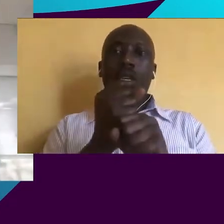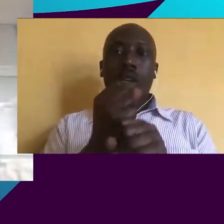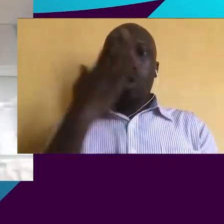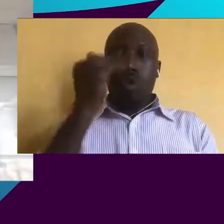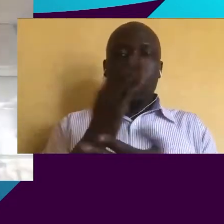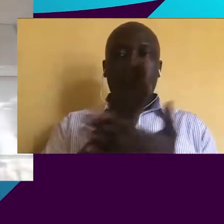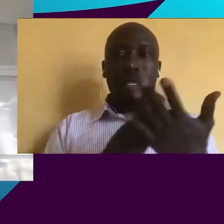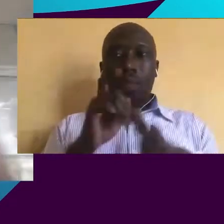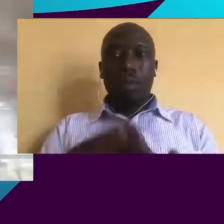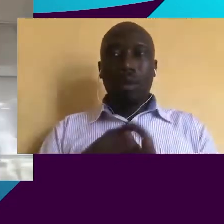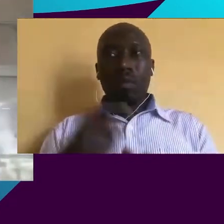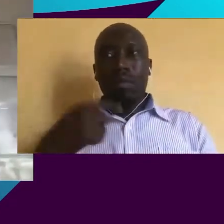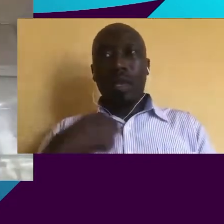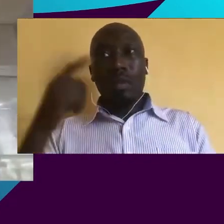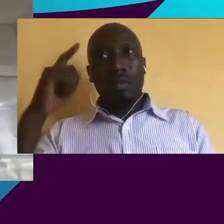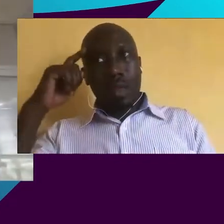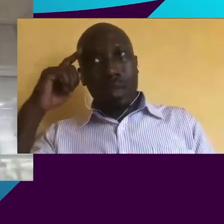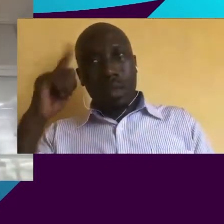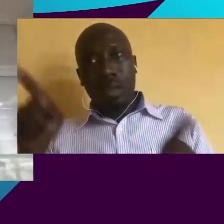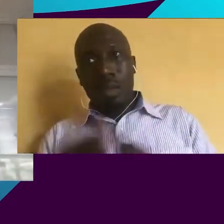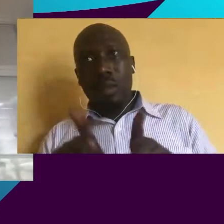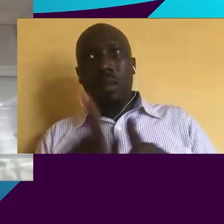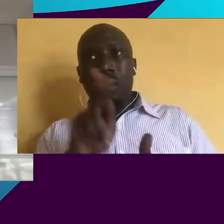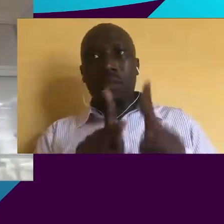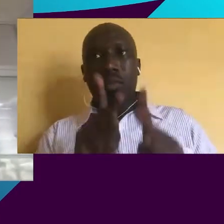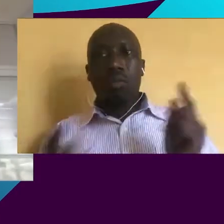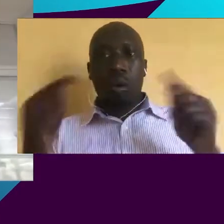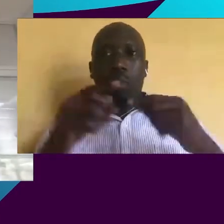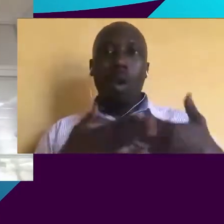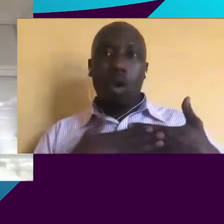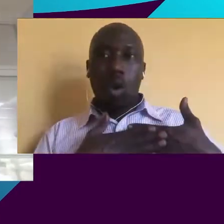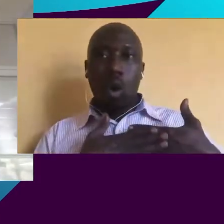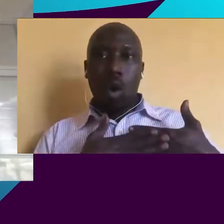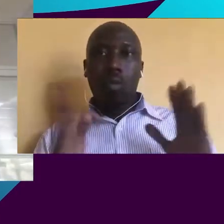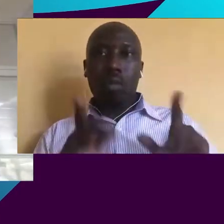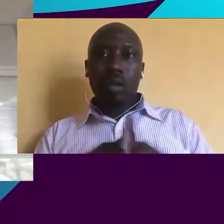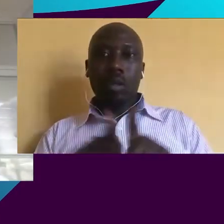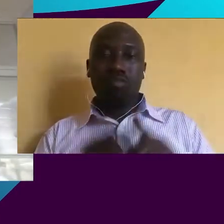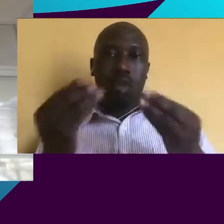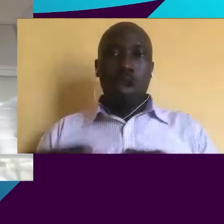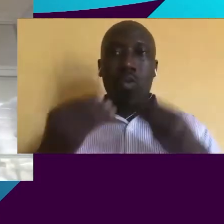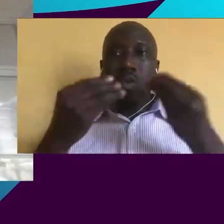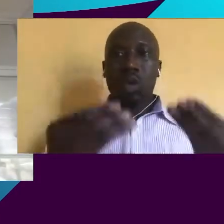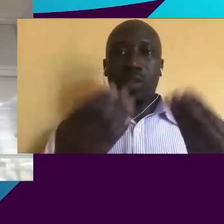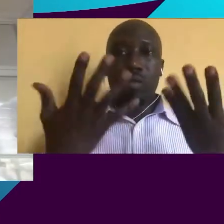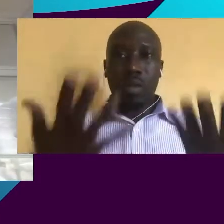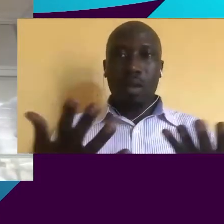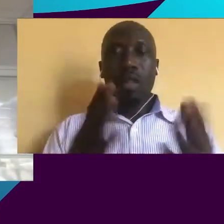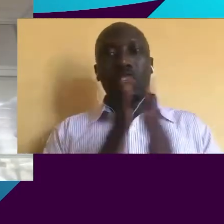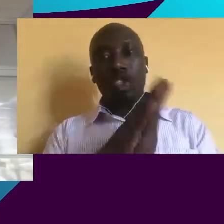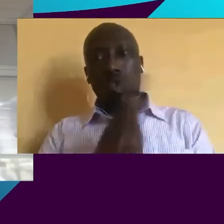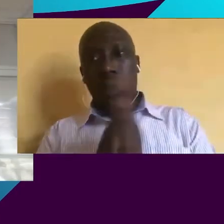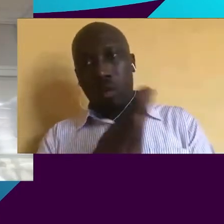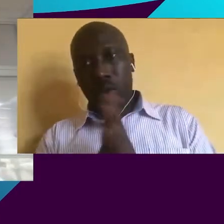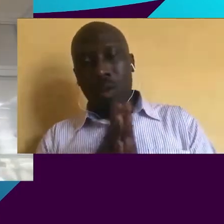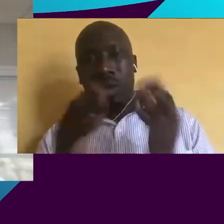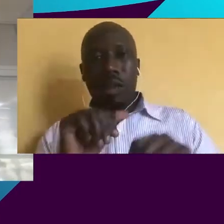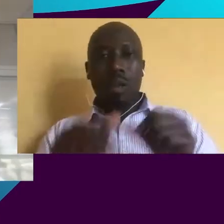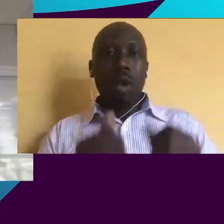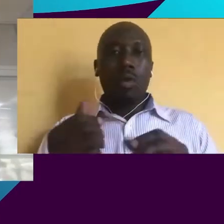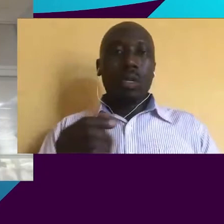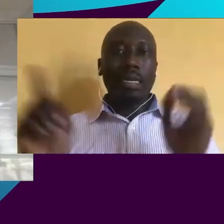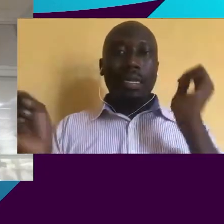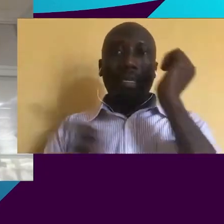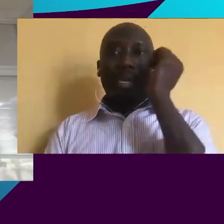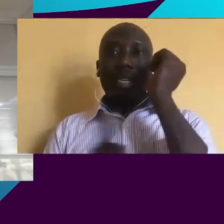thinking, even those who come out publicly and are able to give stories about harassment should do it in